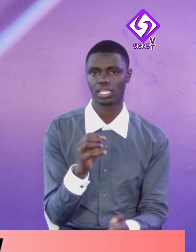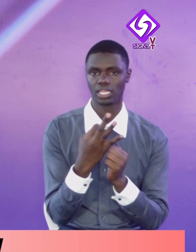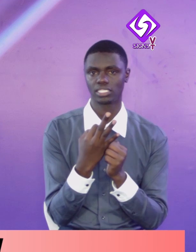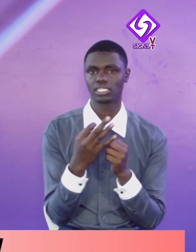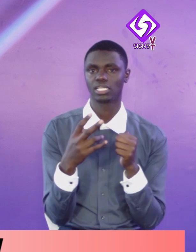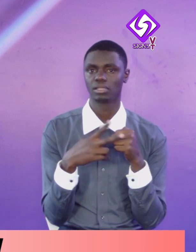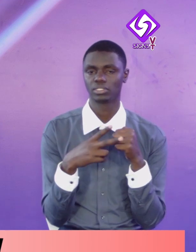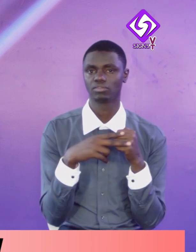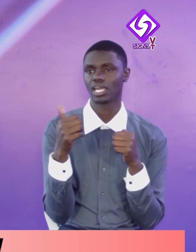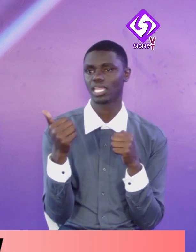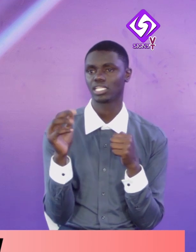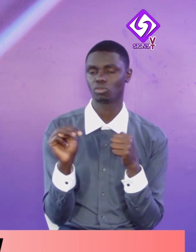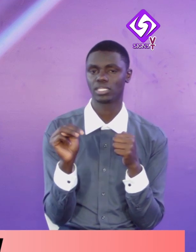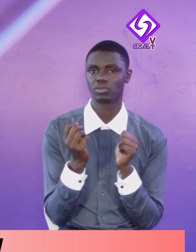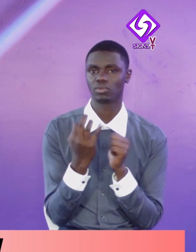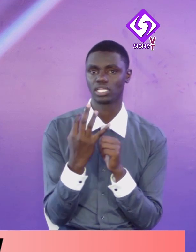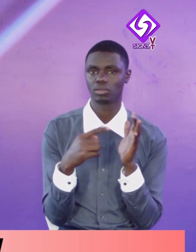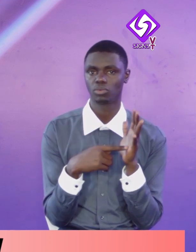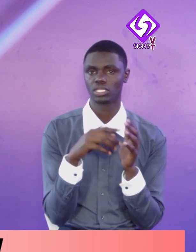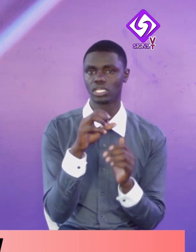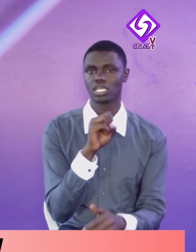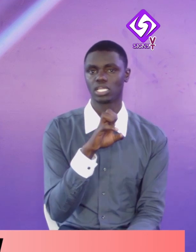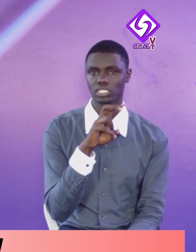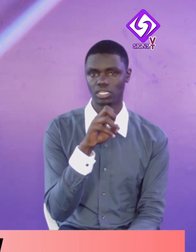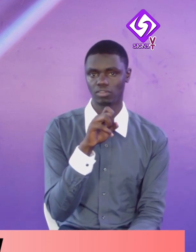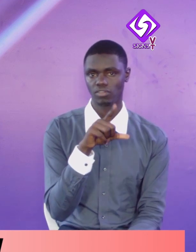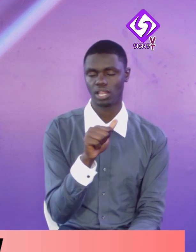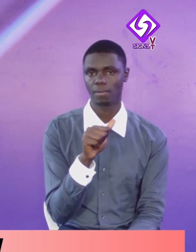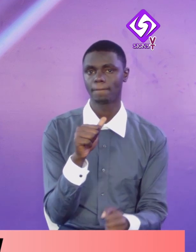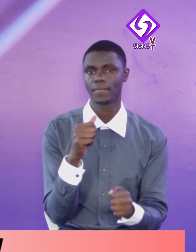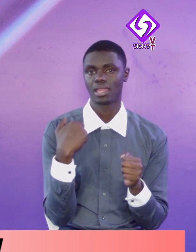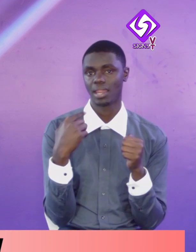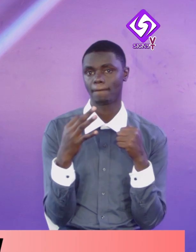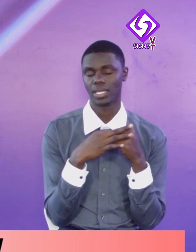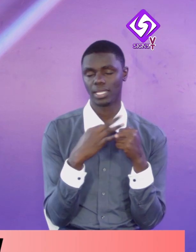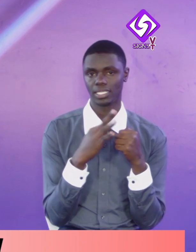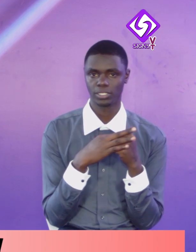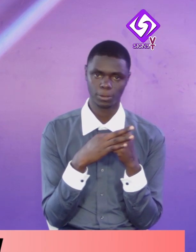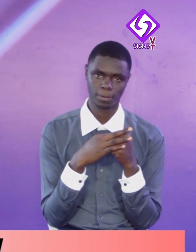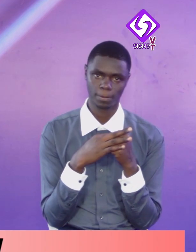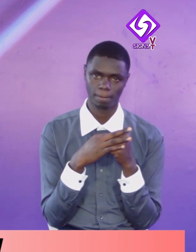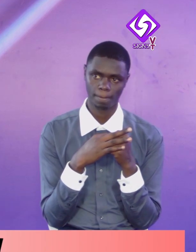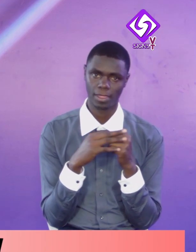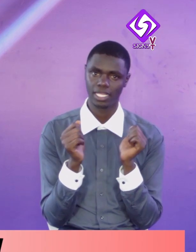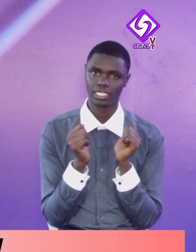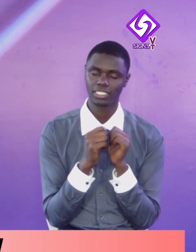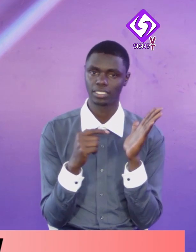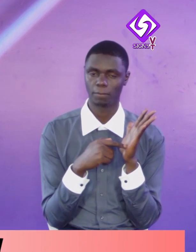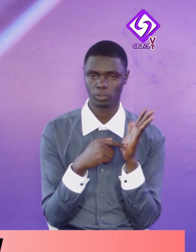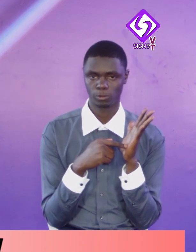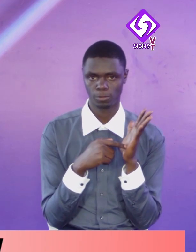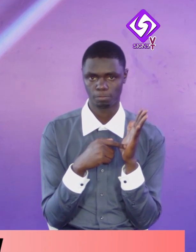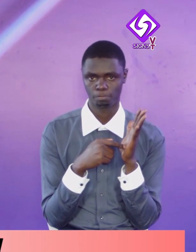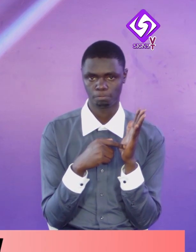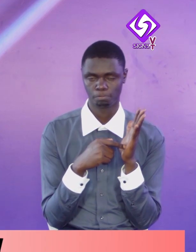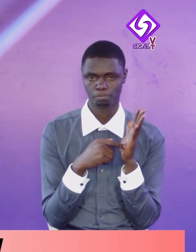is Atletico Madrid with 13 points. While Sevilla, that played with Barcelona yesterday and they beat them, they are 10 points. Now they have 13